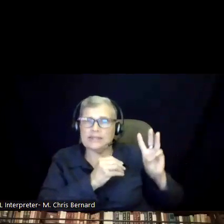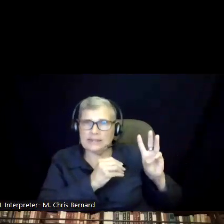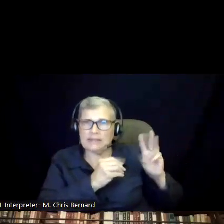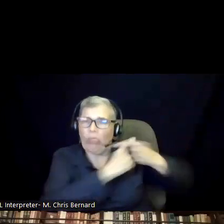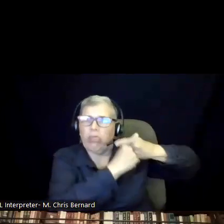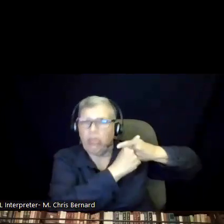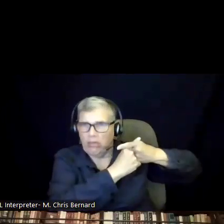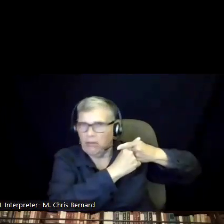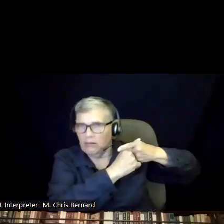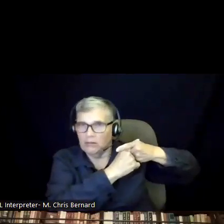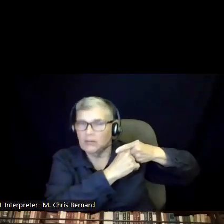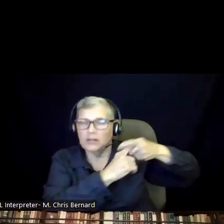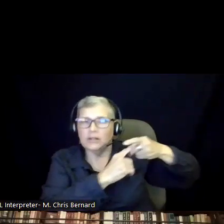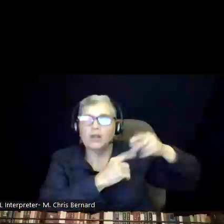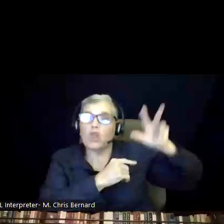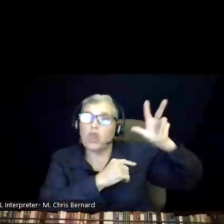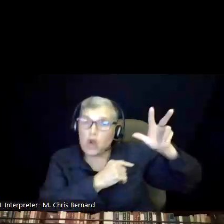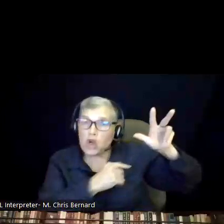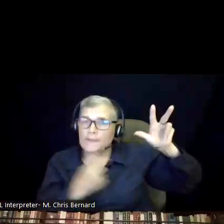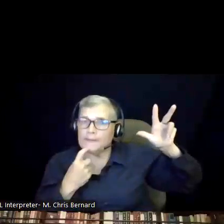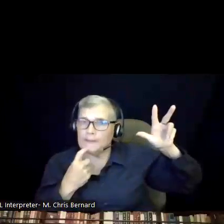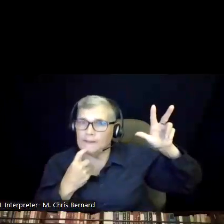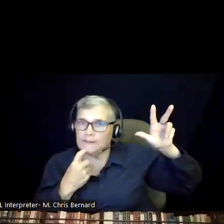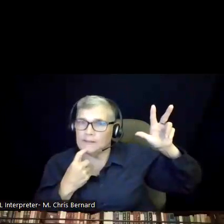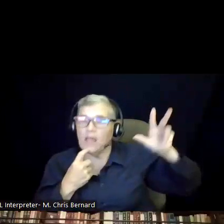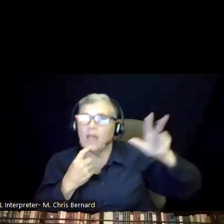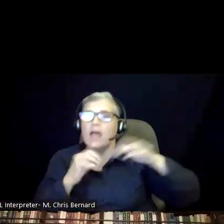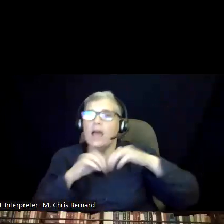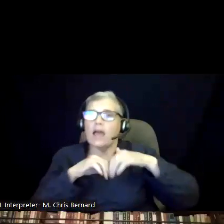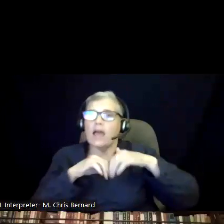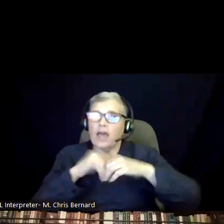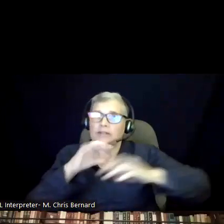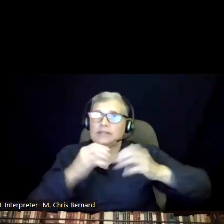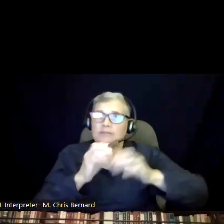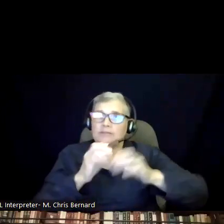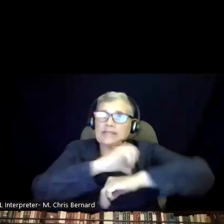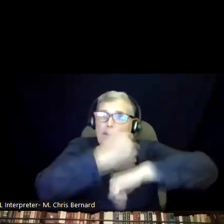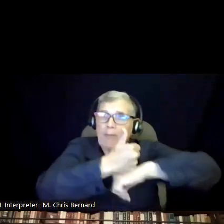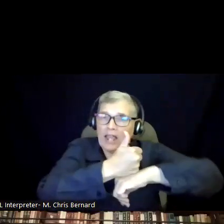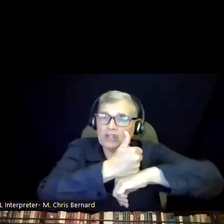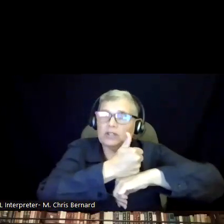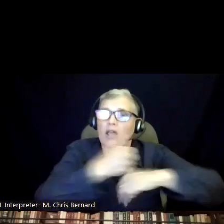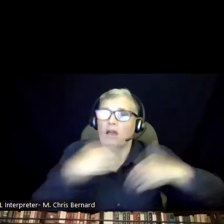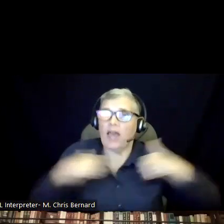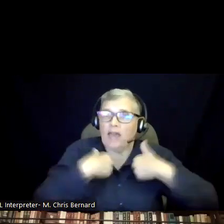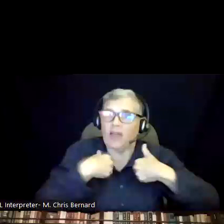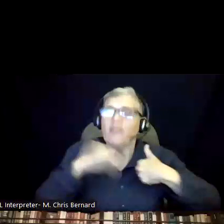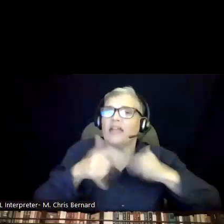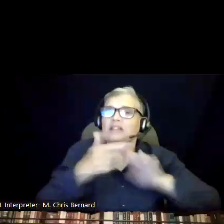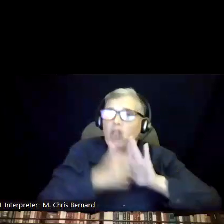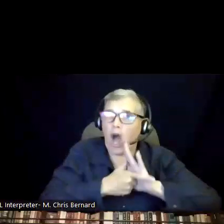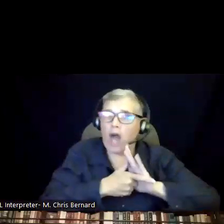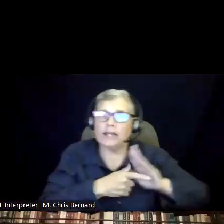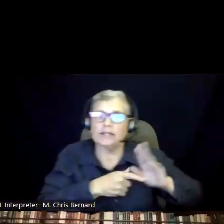here. The third tenet states that allocation of wildlife is by law, and the sixth states that science is the proper tool by which